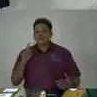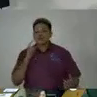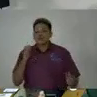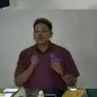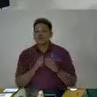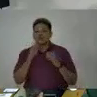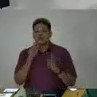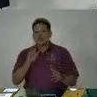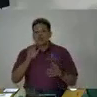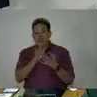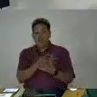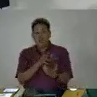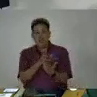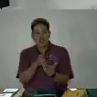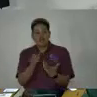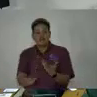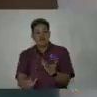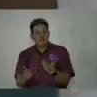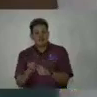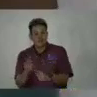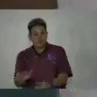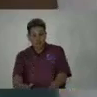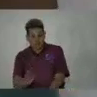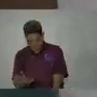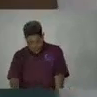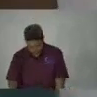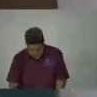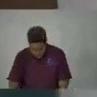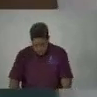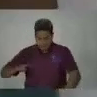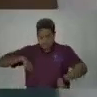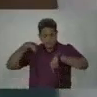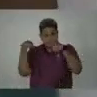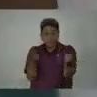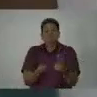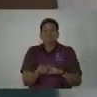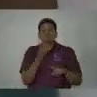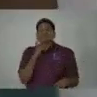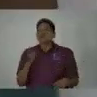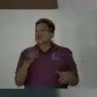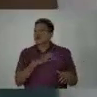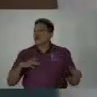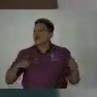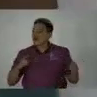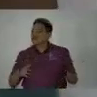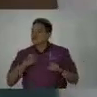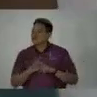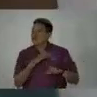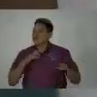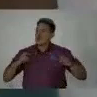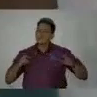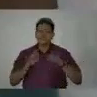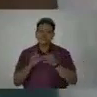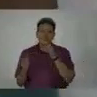within the confines of the Parliament, since the Commission is a Commission of